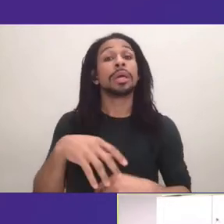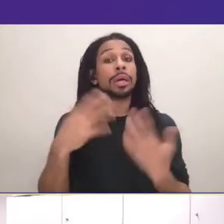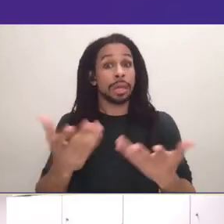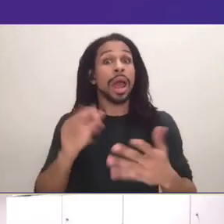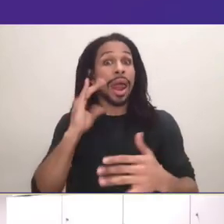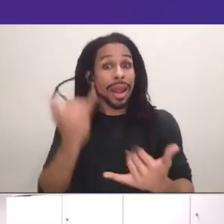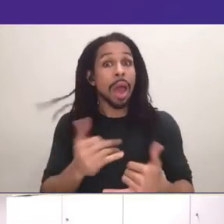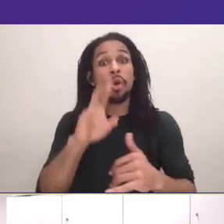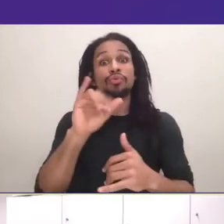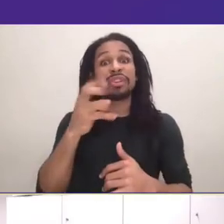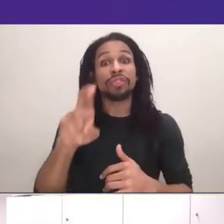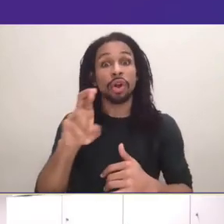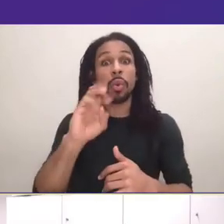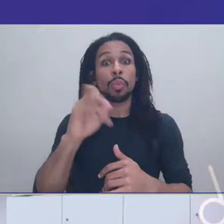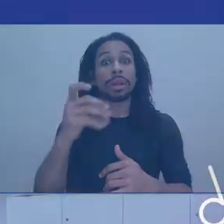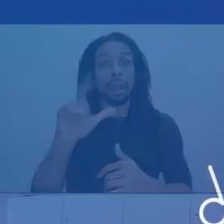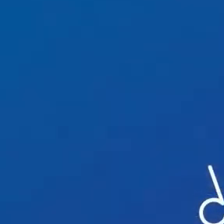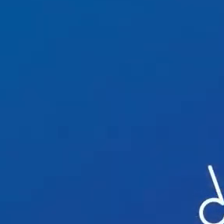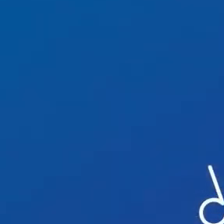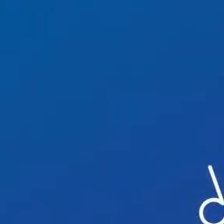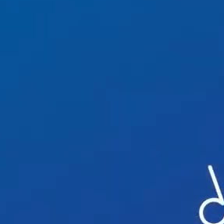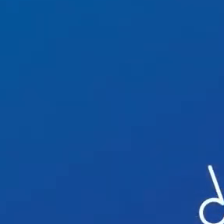land acknowledgement today.